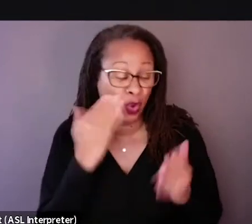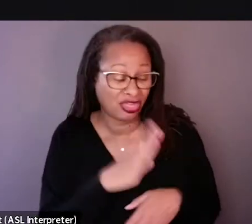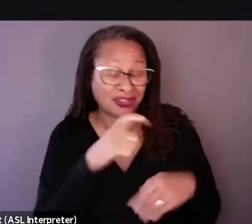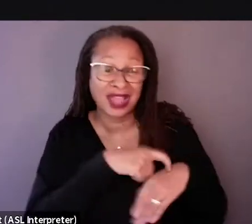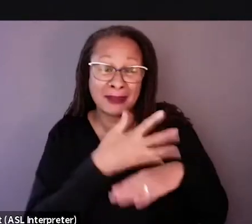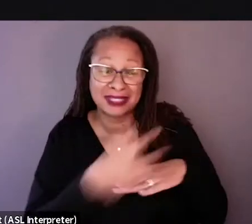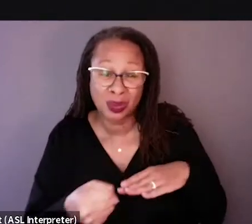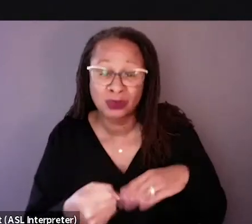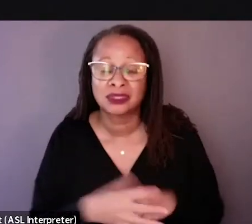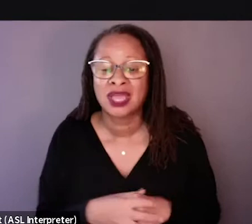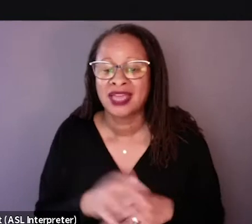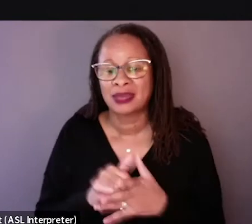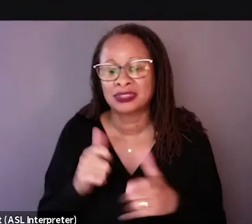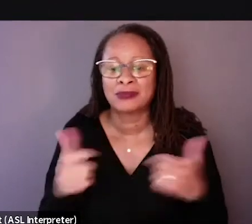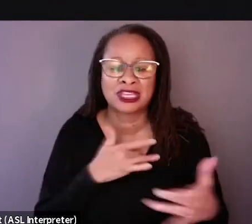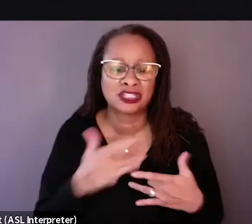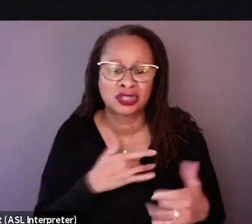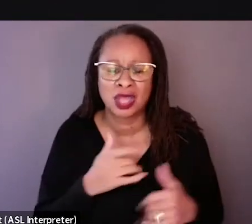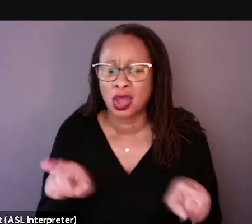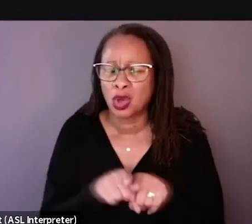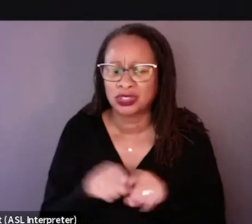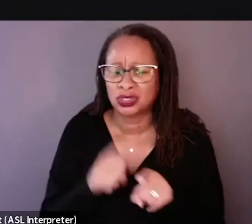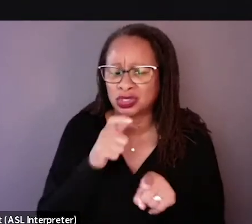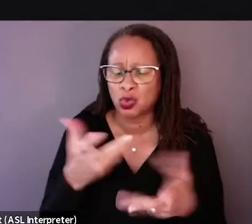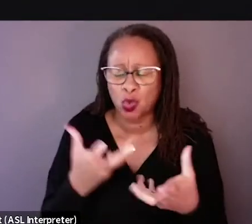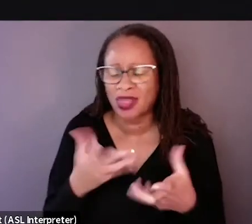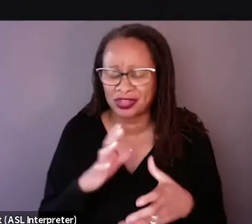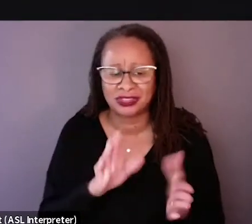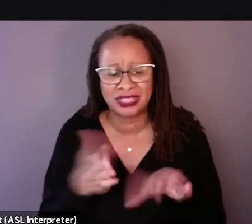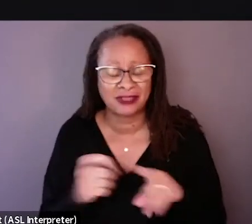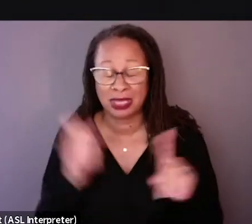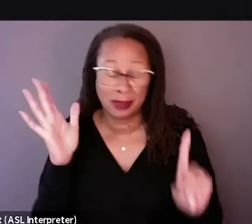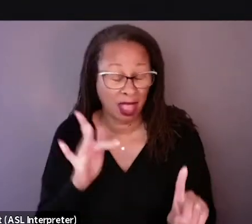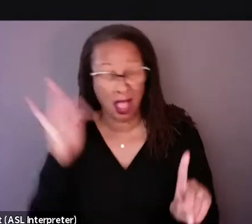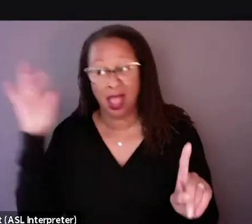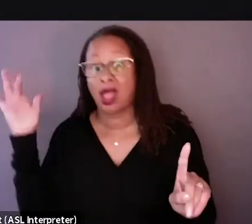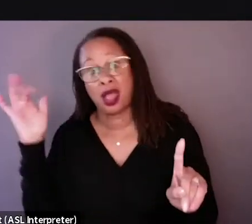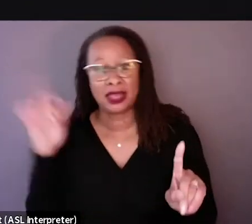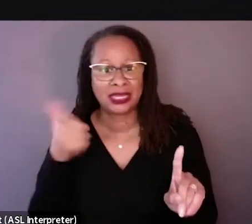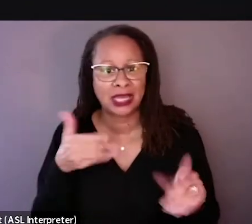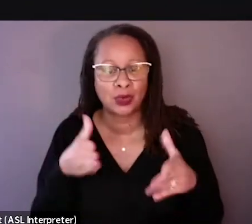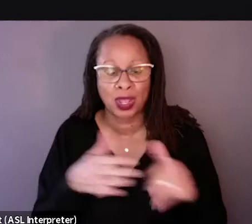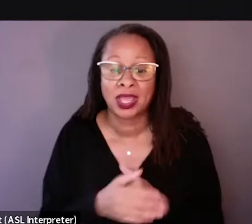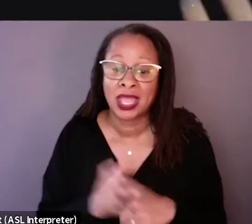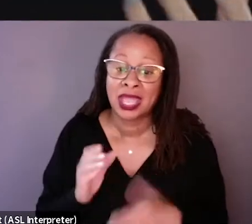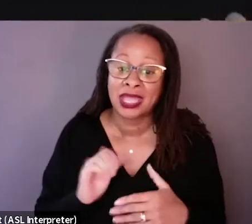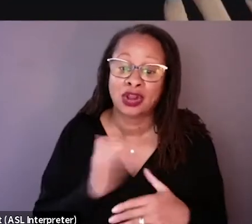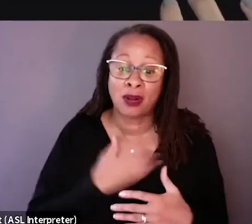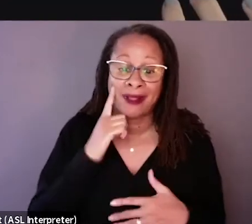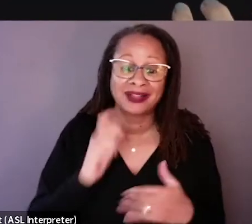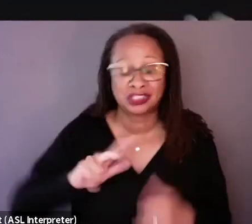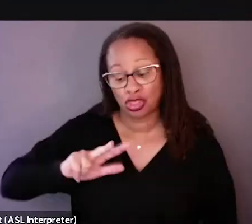were some of the major considerations. We also didn't want their death to be sensationalized in any kind of way. It in our minds, if it was kind of a third